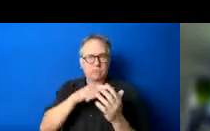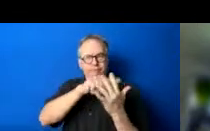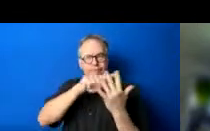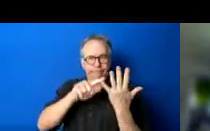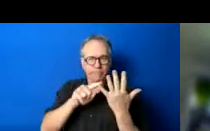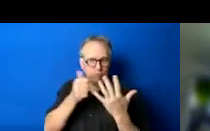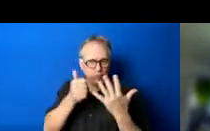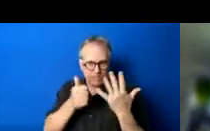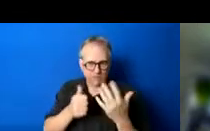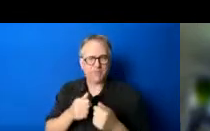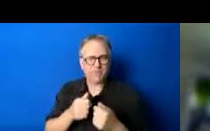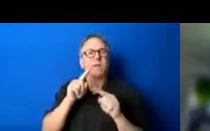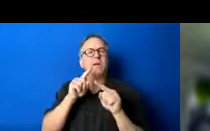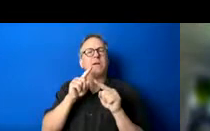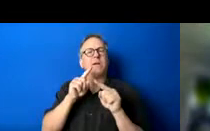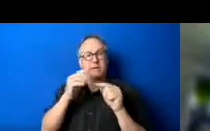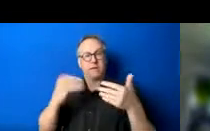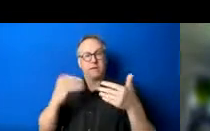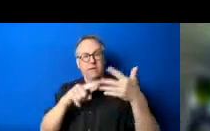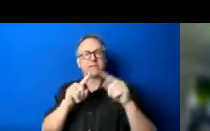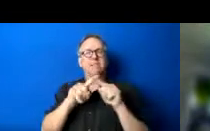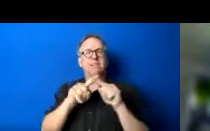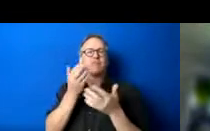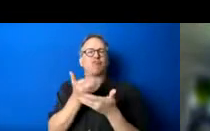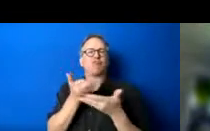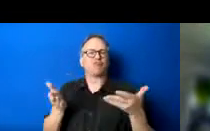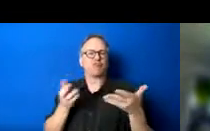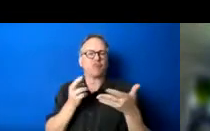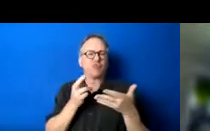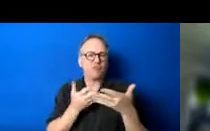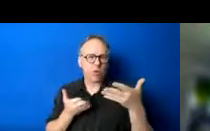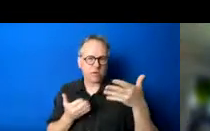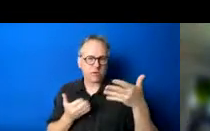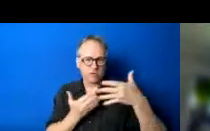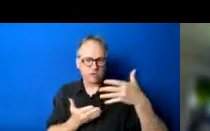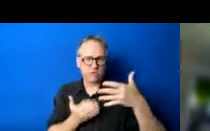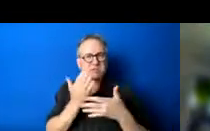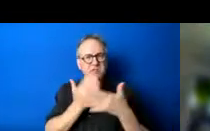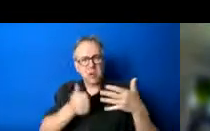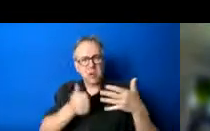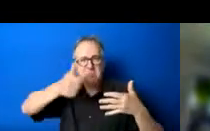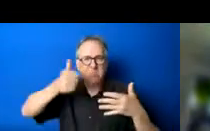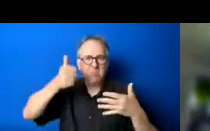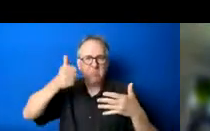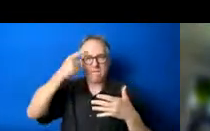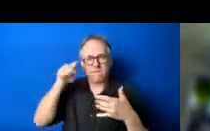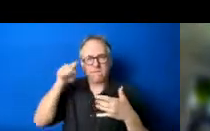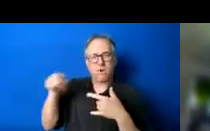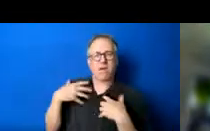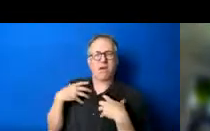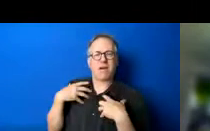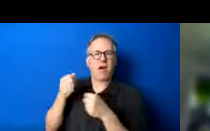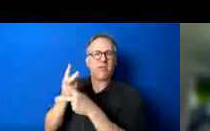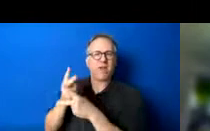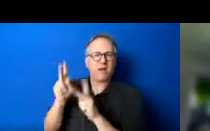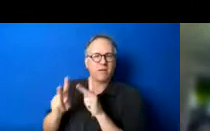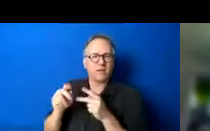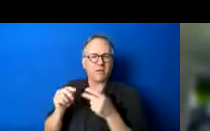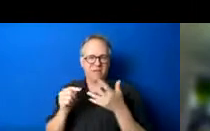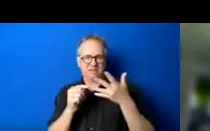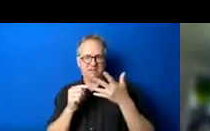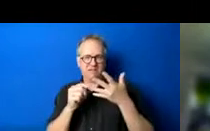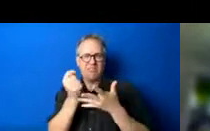Here's a list of resources. Some of these are, more helpful for healthcare professionals, like the Therapeutics